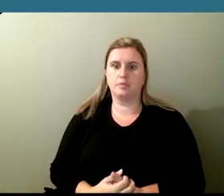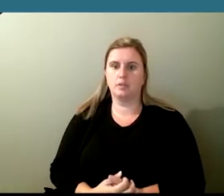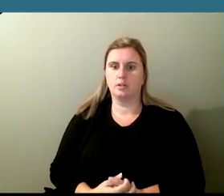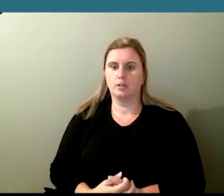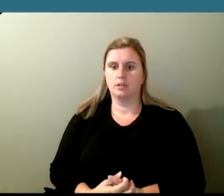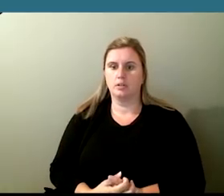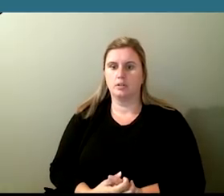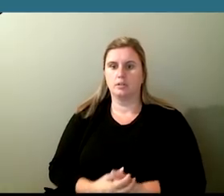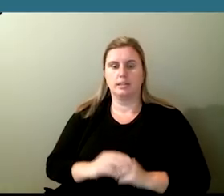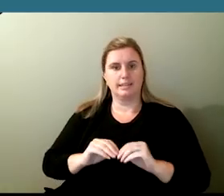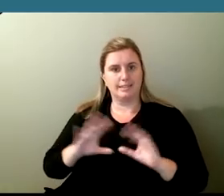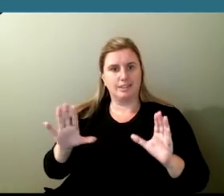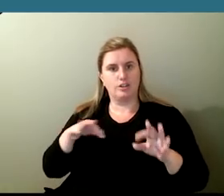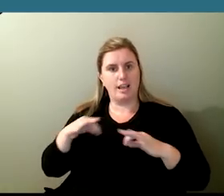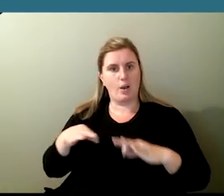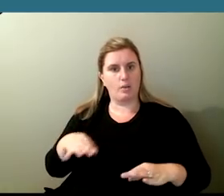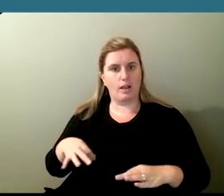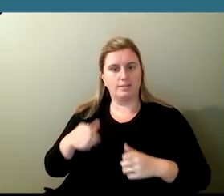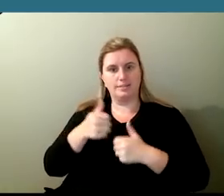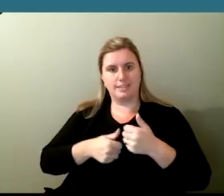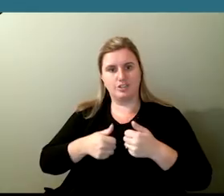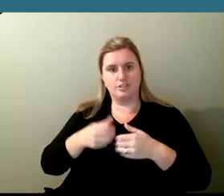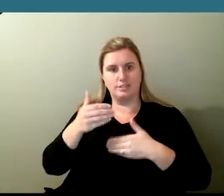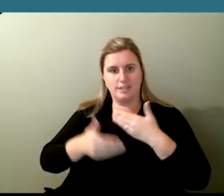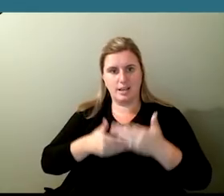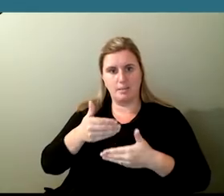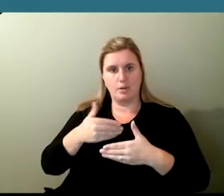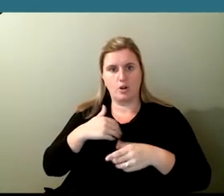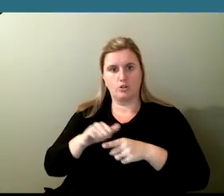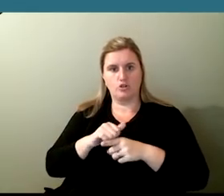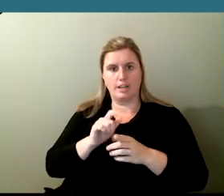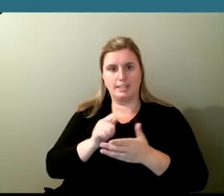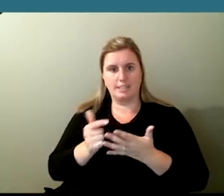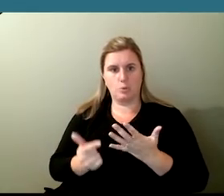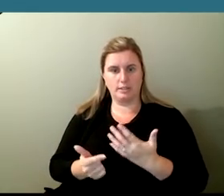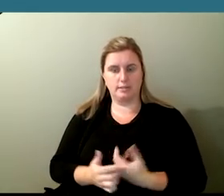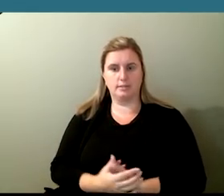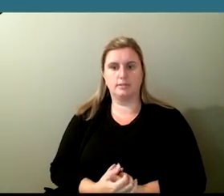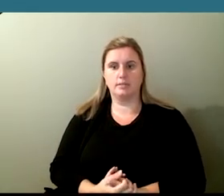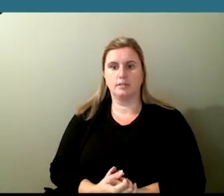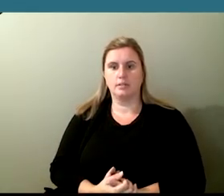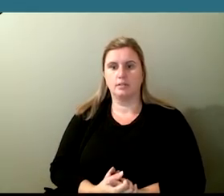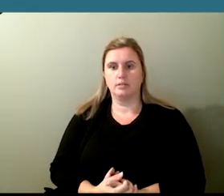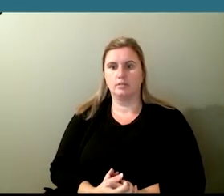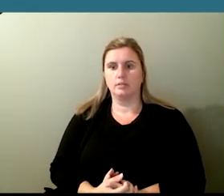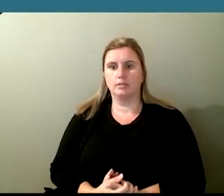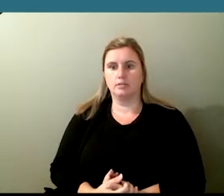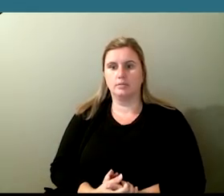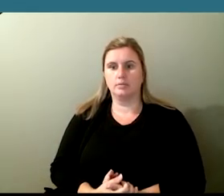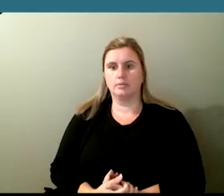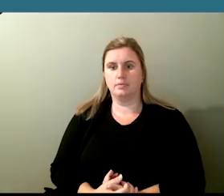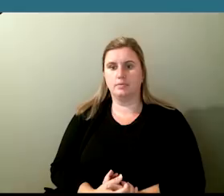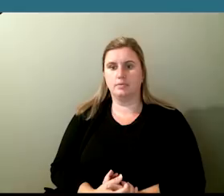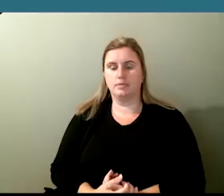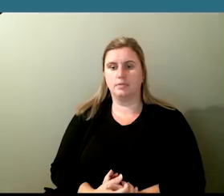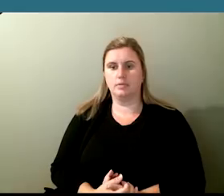clearly outlines every single step in our training sequence. What is, it clearly